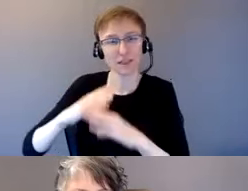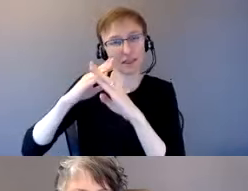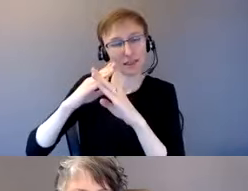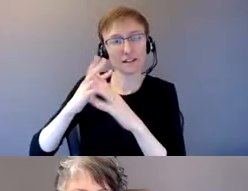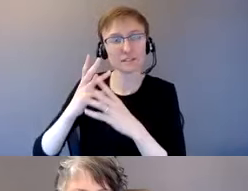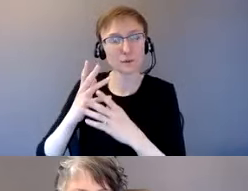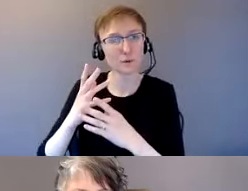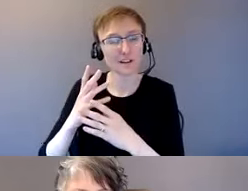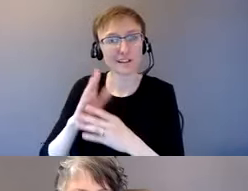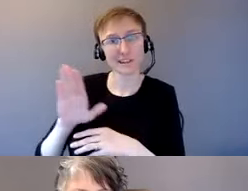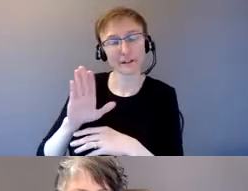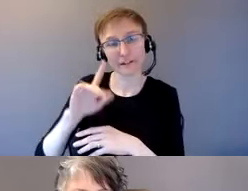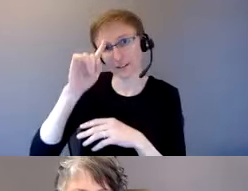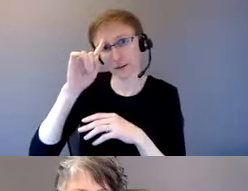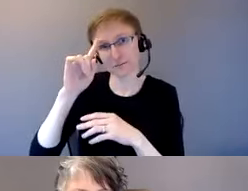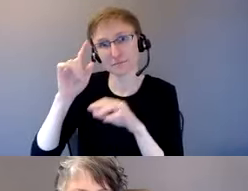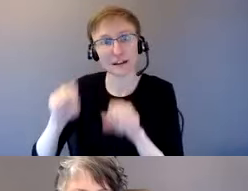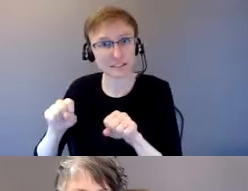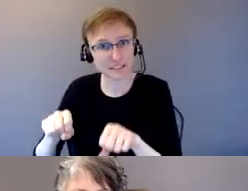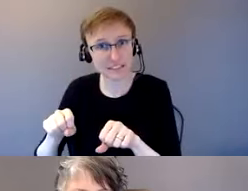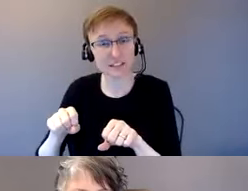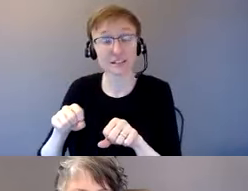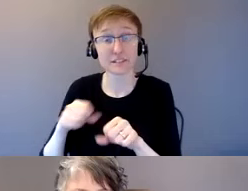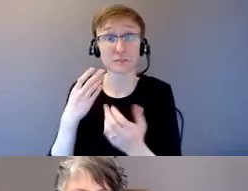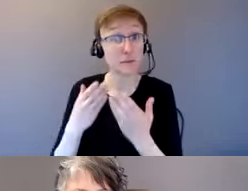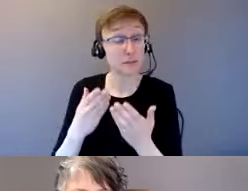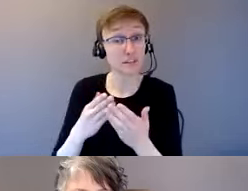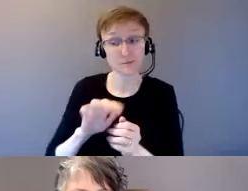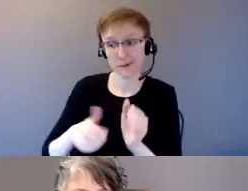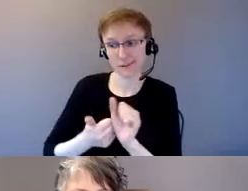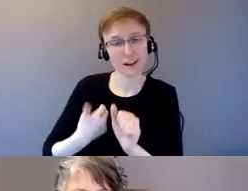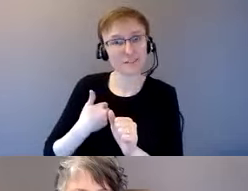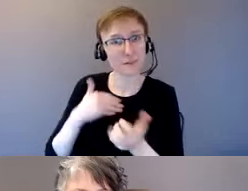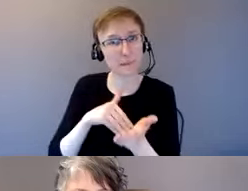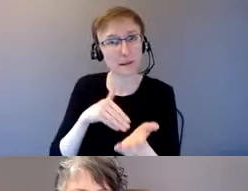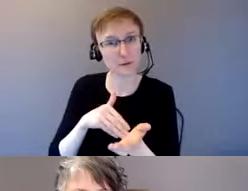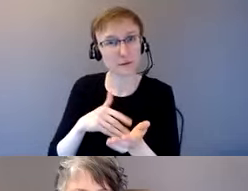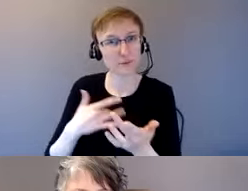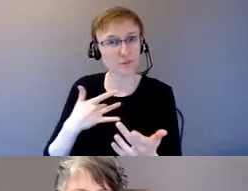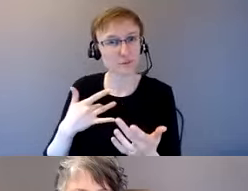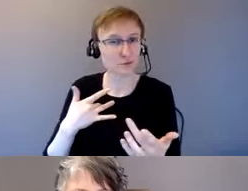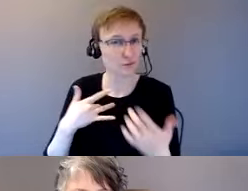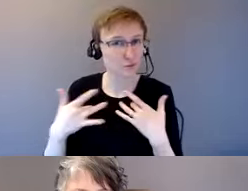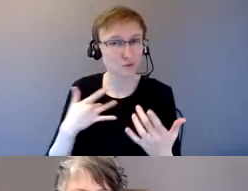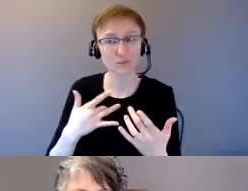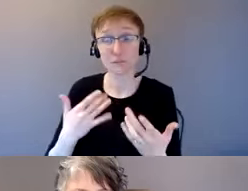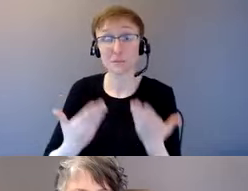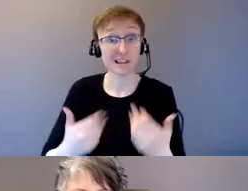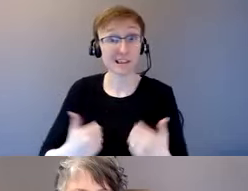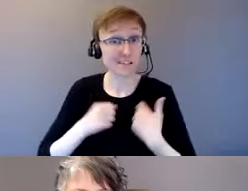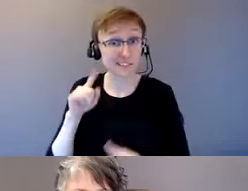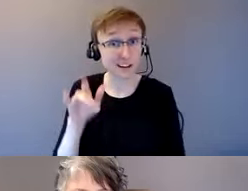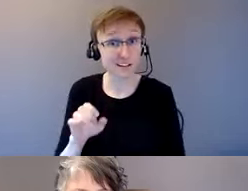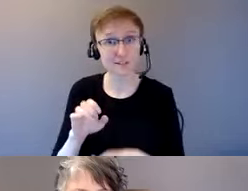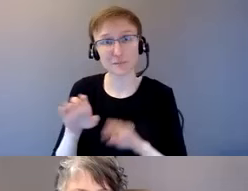underlying medical issue, whether it's acute or chronic, or medications, their lifestyle, their behavior, their food, security,